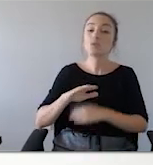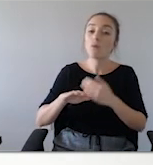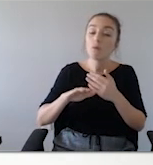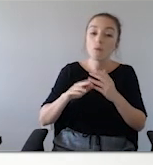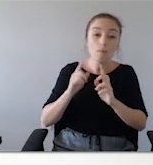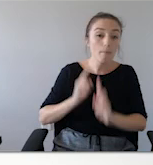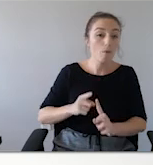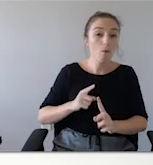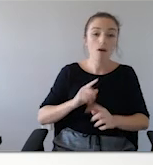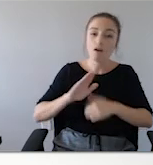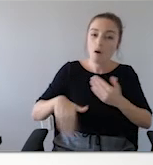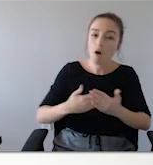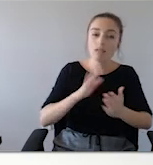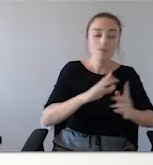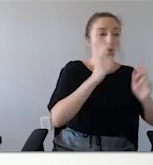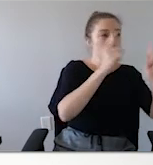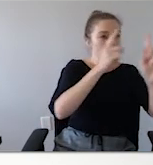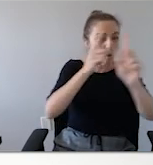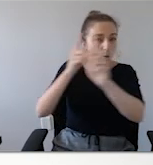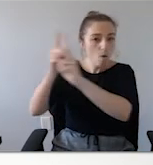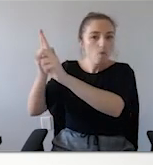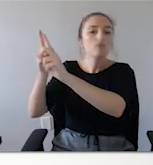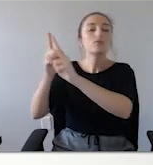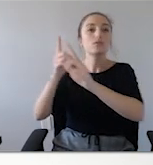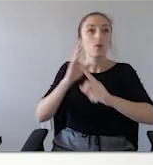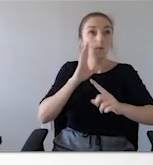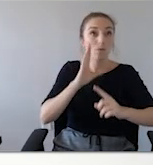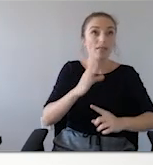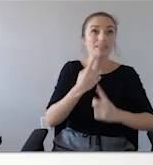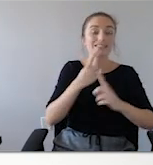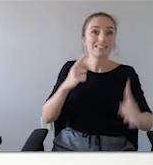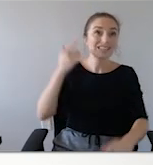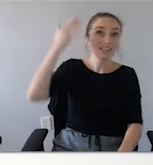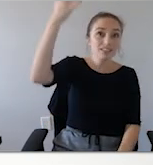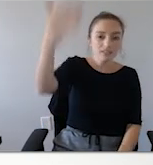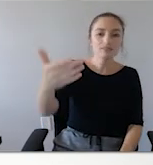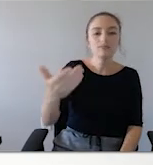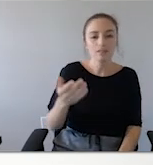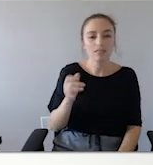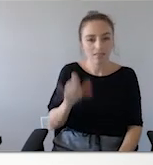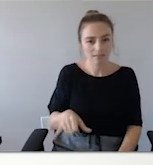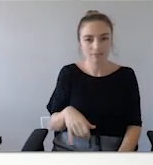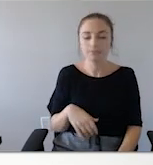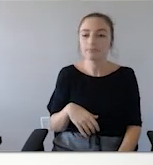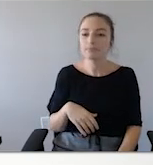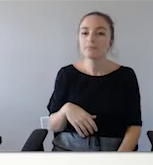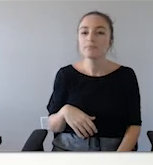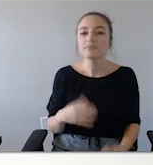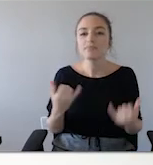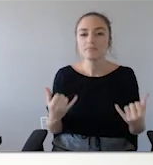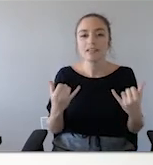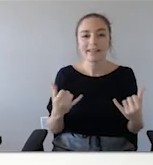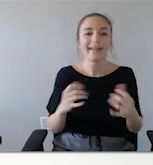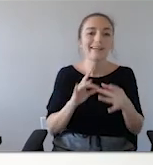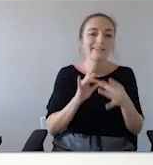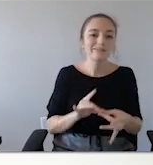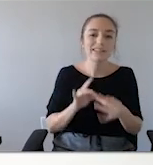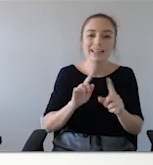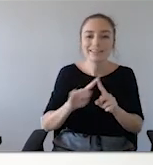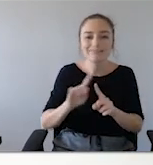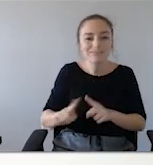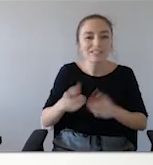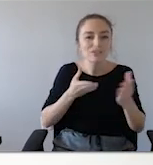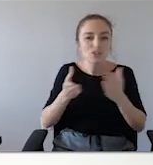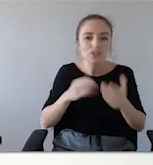student? Related services. So I just have a list here of what those are: speech and language, transportation, interpreter